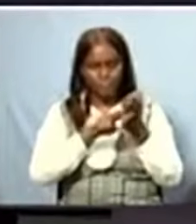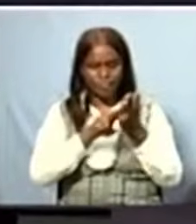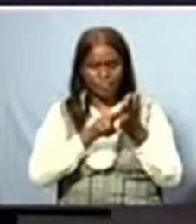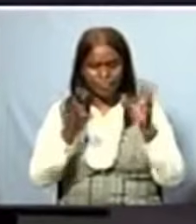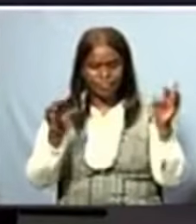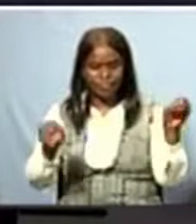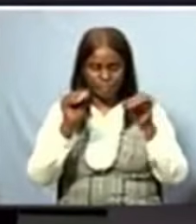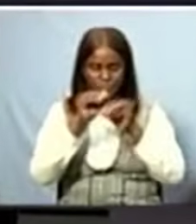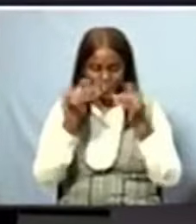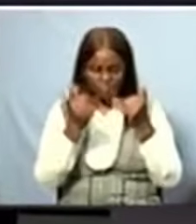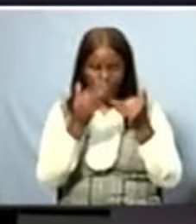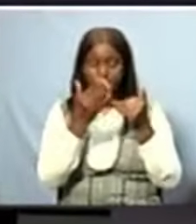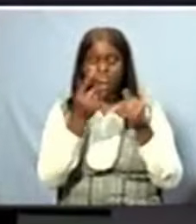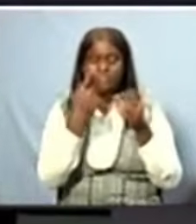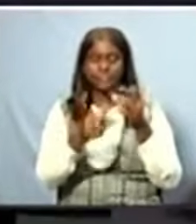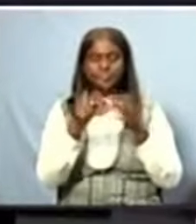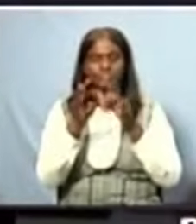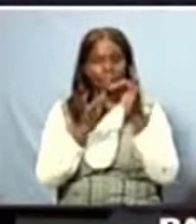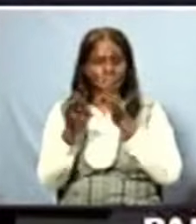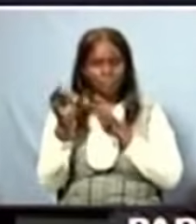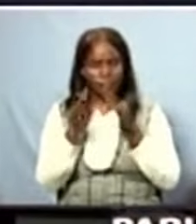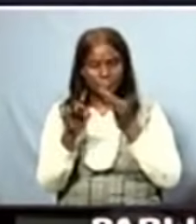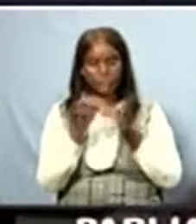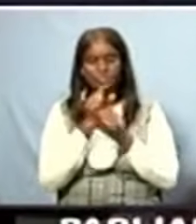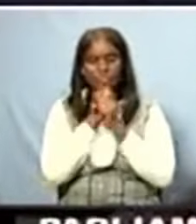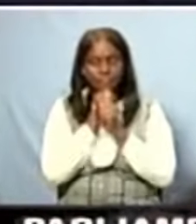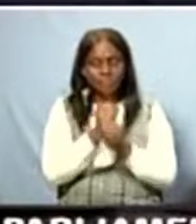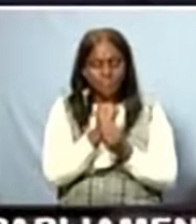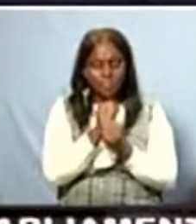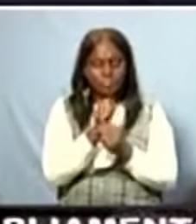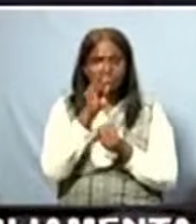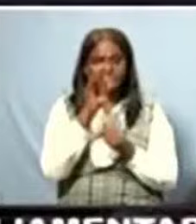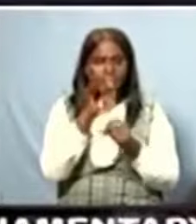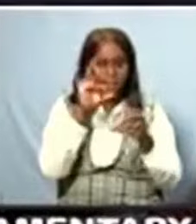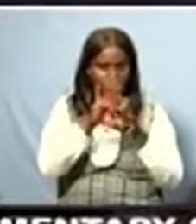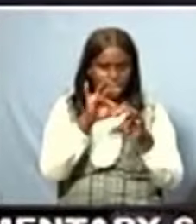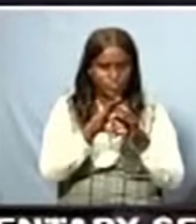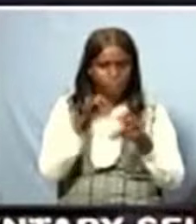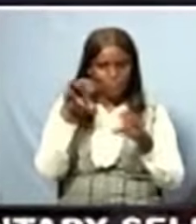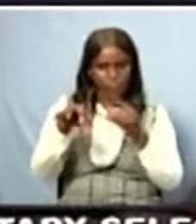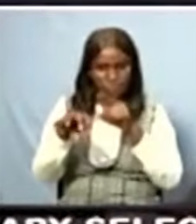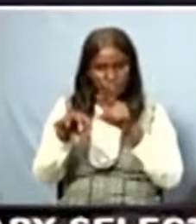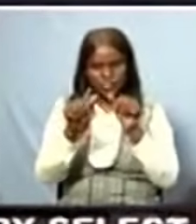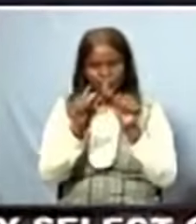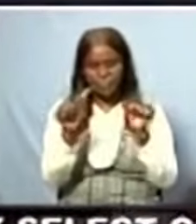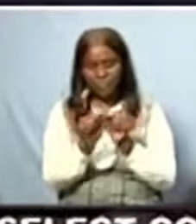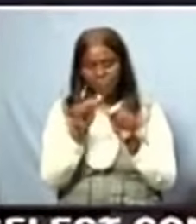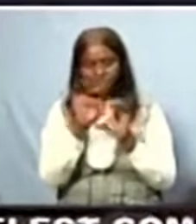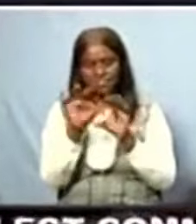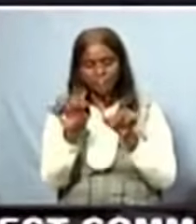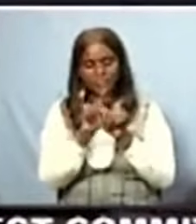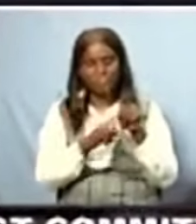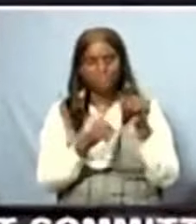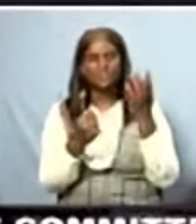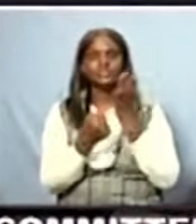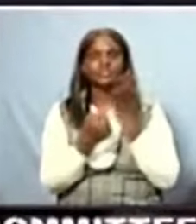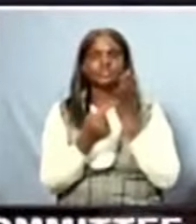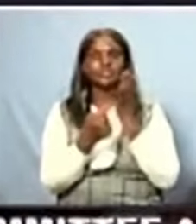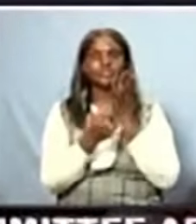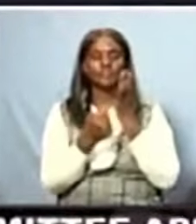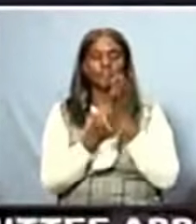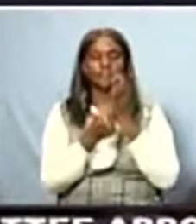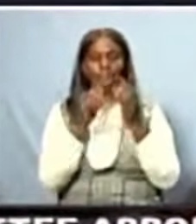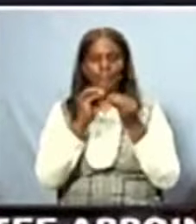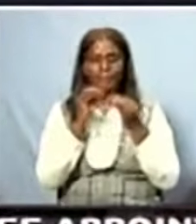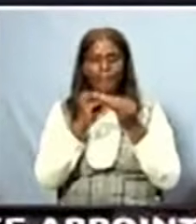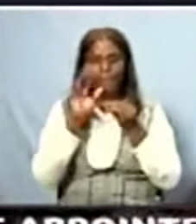substitution thereof of the definitions of adult, by-election, child election, general election, and term.